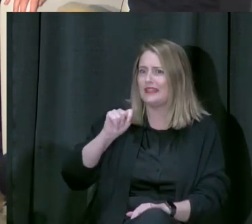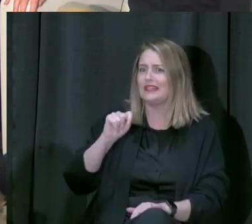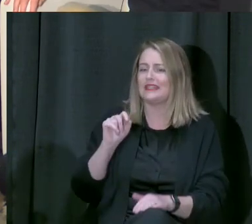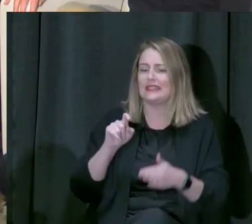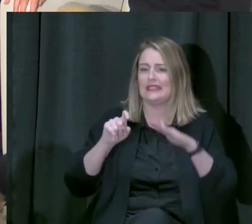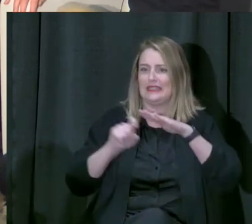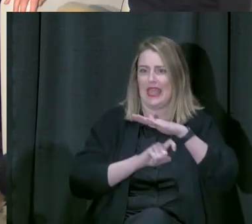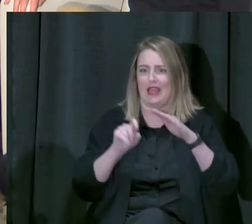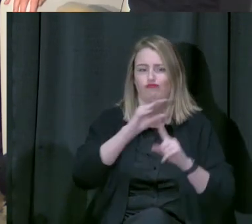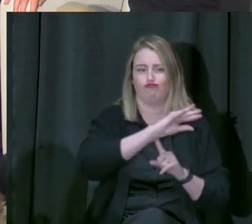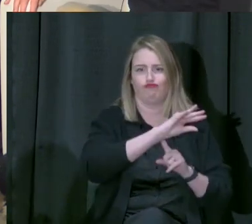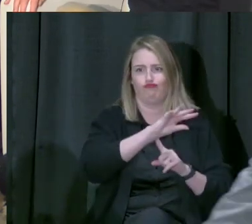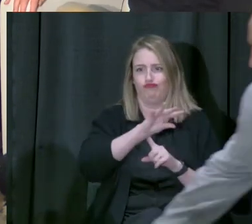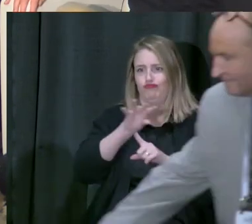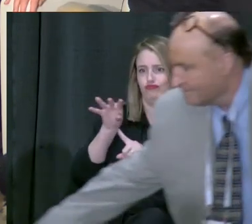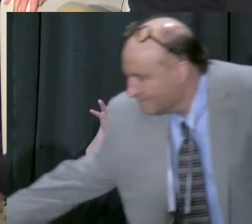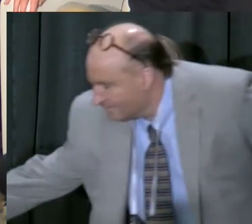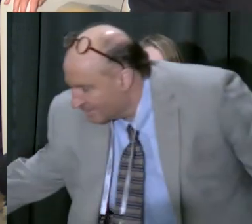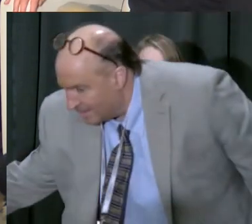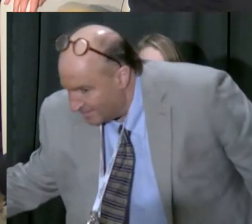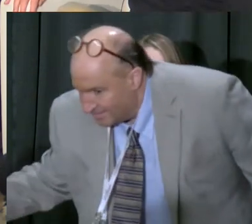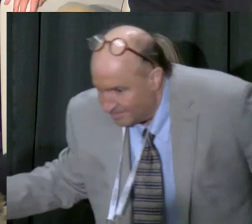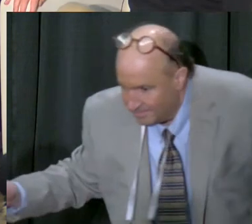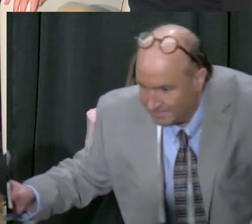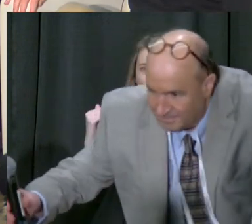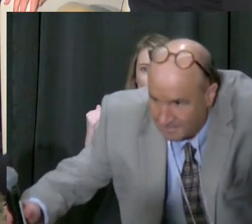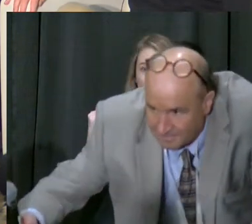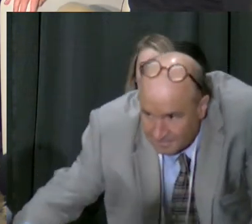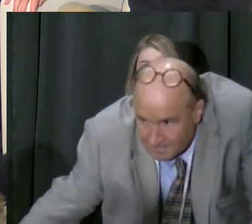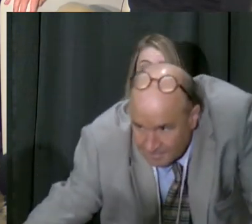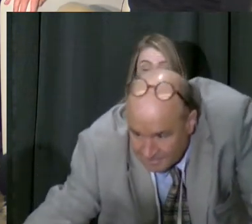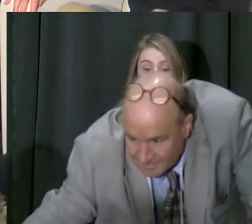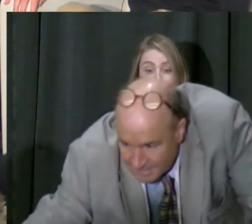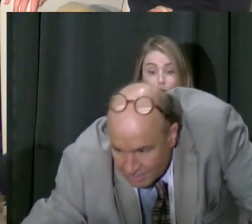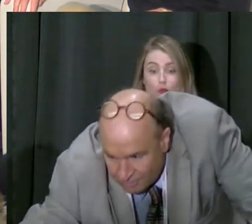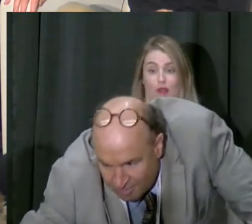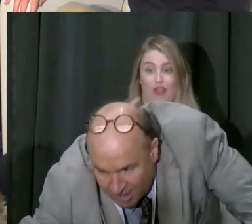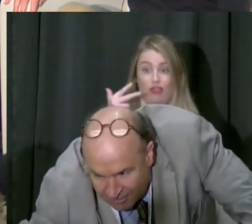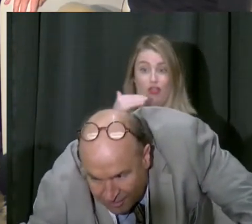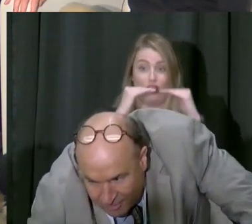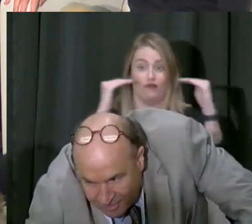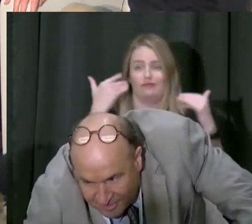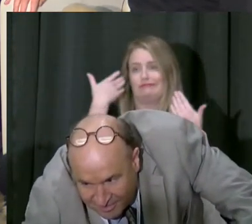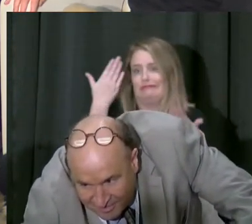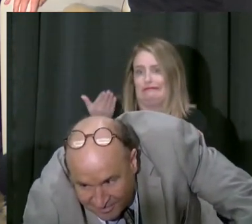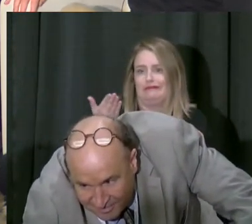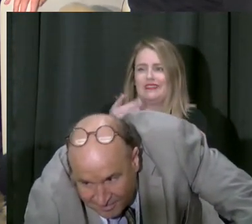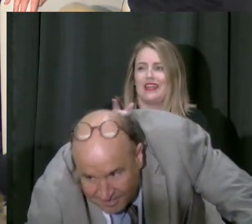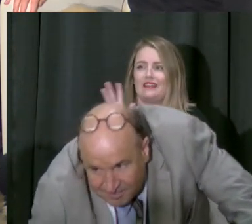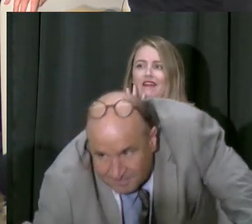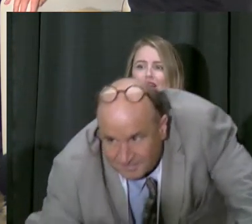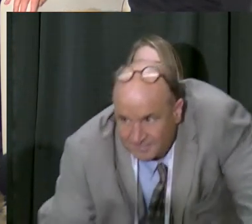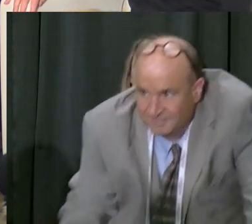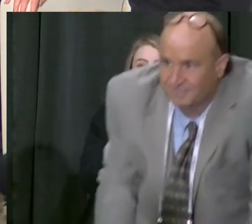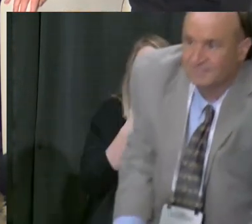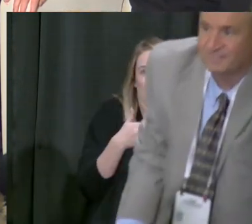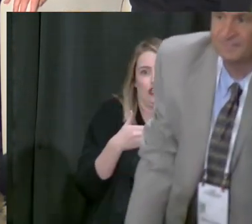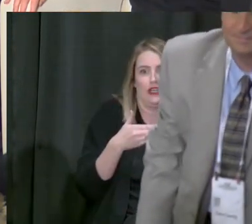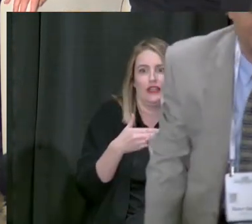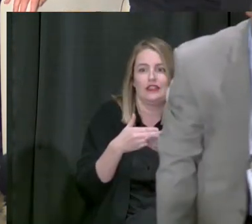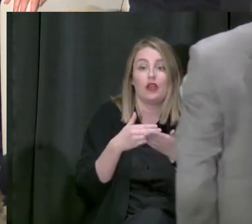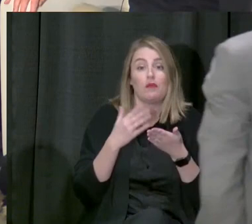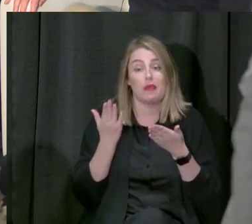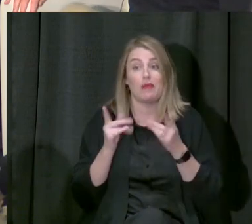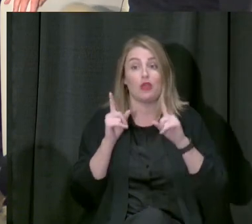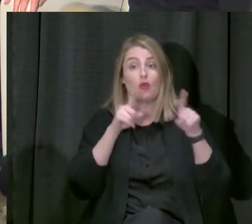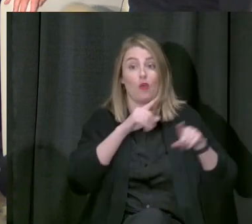floor. I'm not sure what he did with the lower floor and the third floor. He talked about doing sections of that, so we can stop by the booth and find